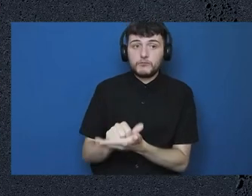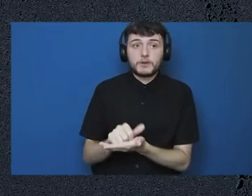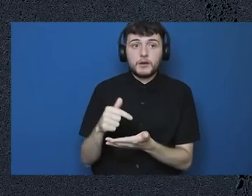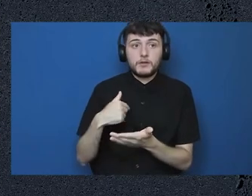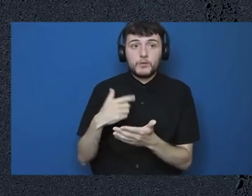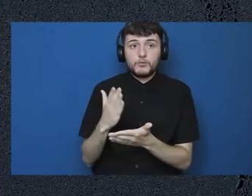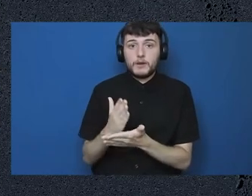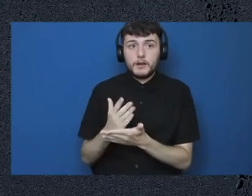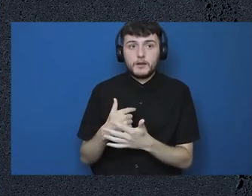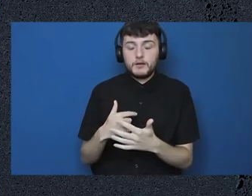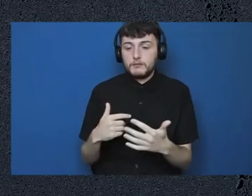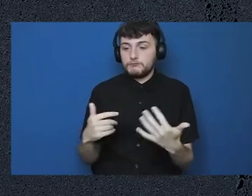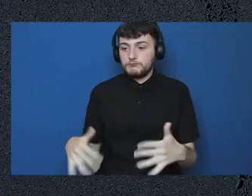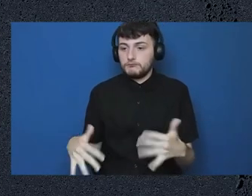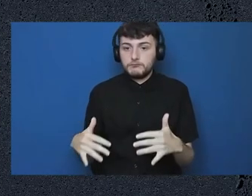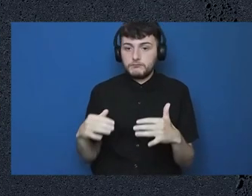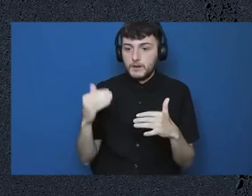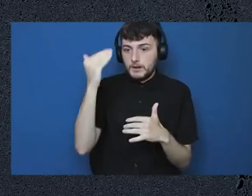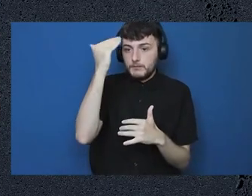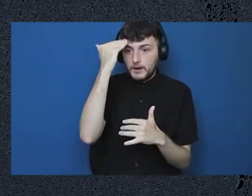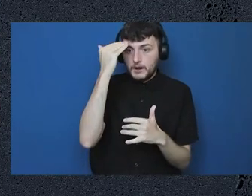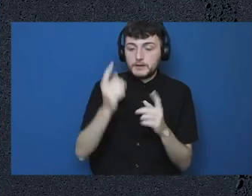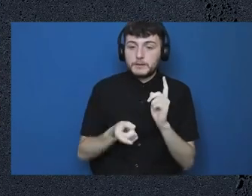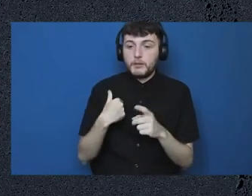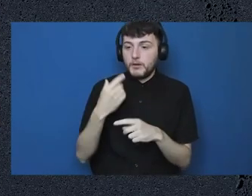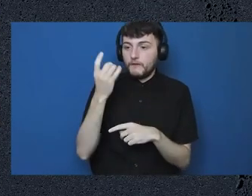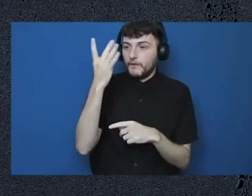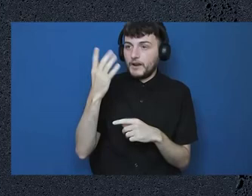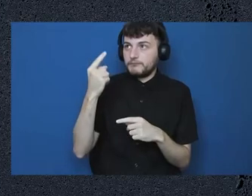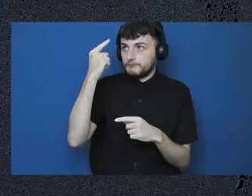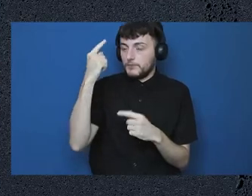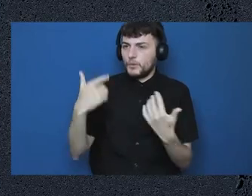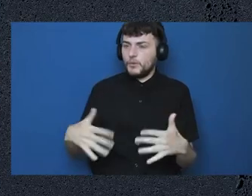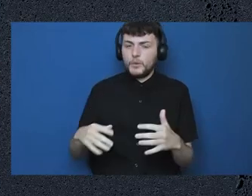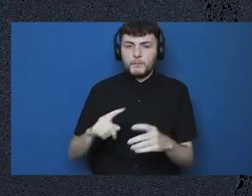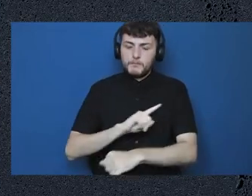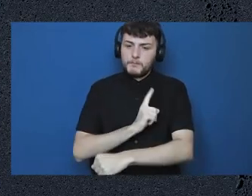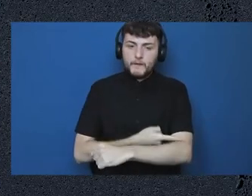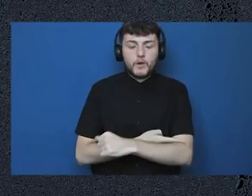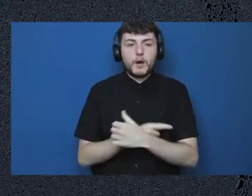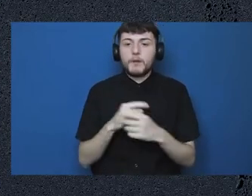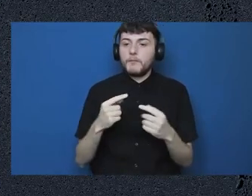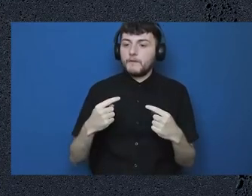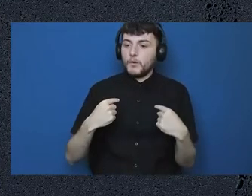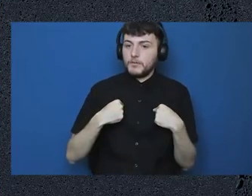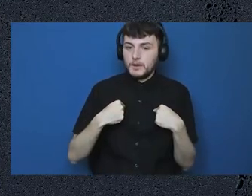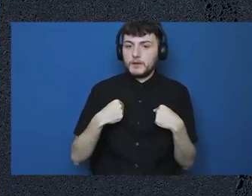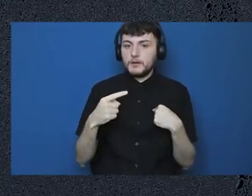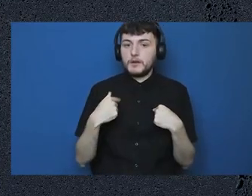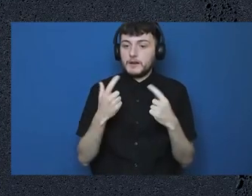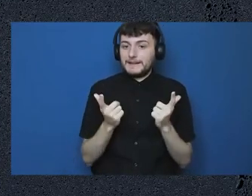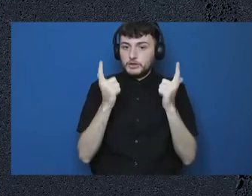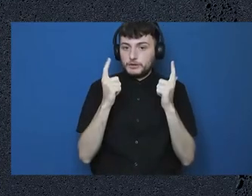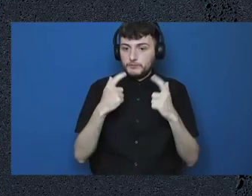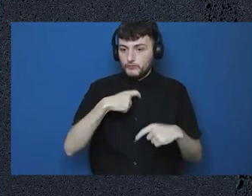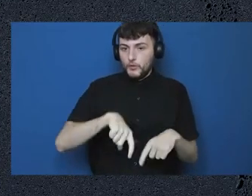have sometimes. Mm. But also my role in a leadership way is about understanding systems and people and community, and so you get to